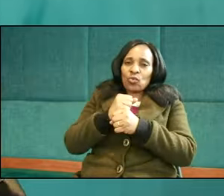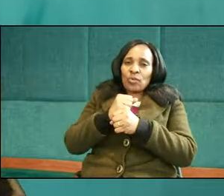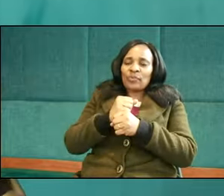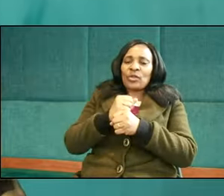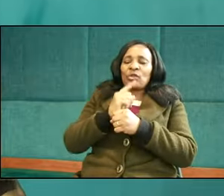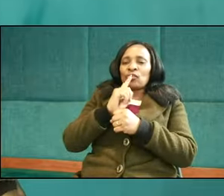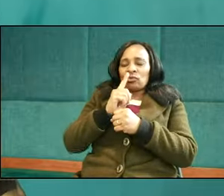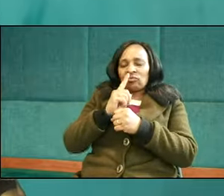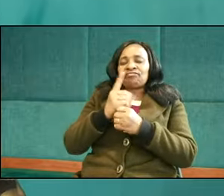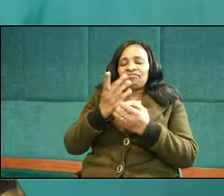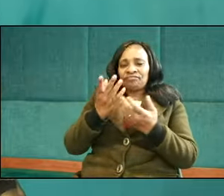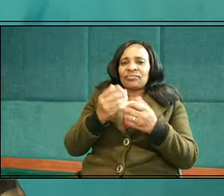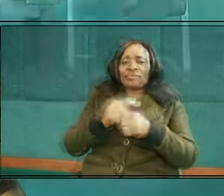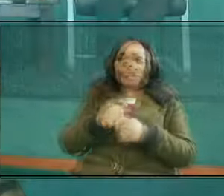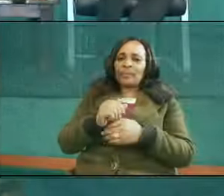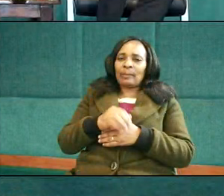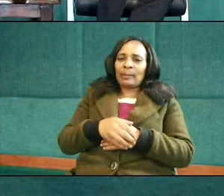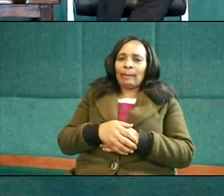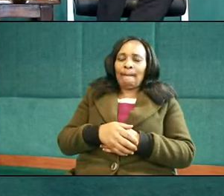that's what I think.